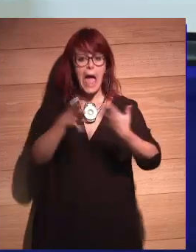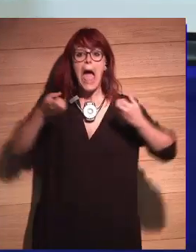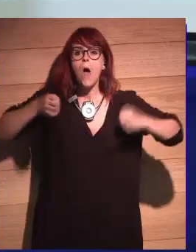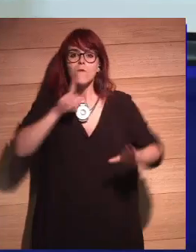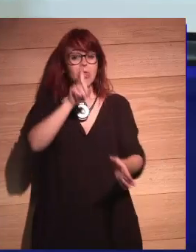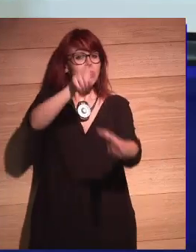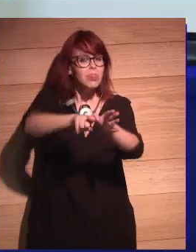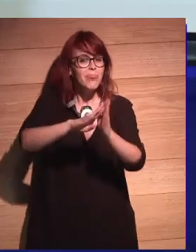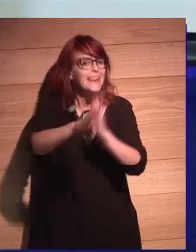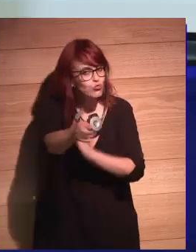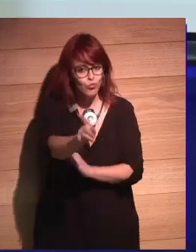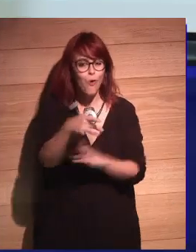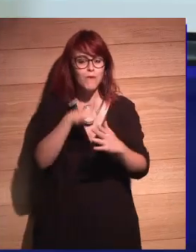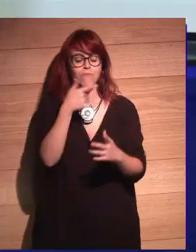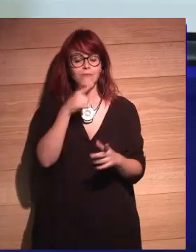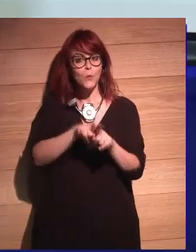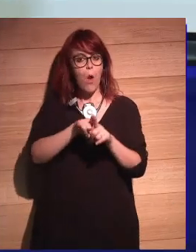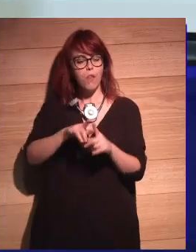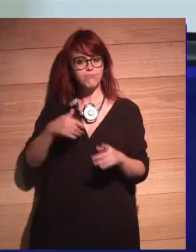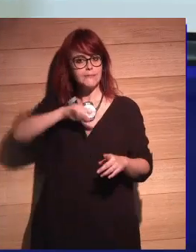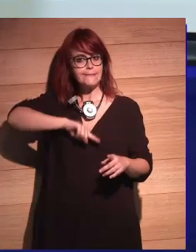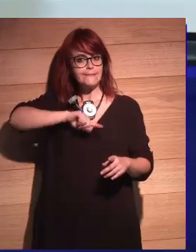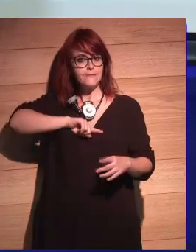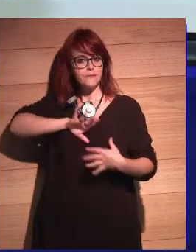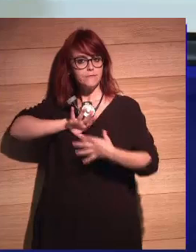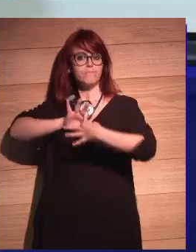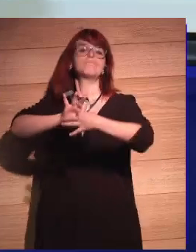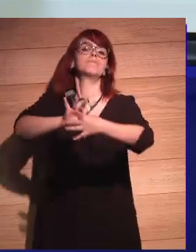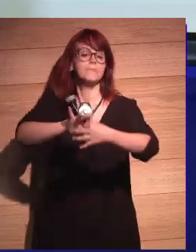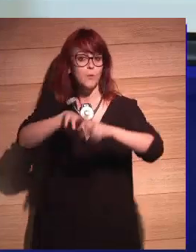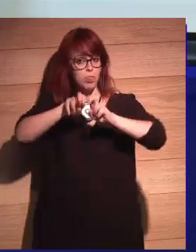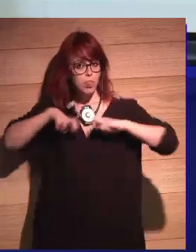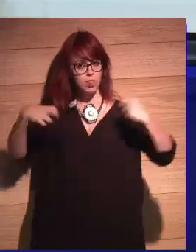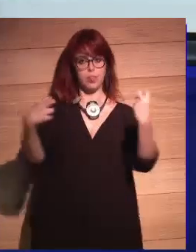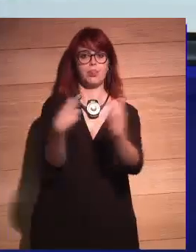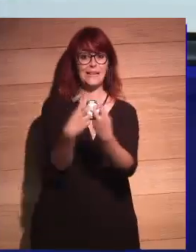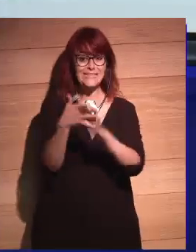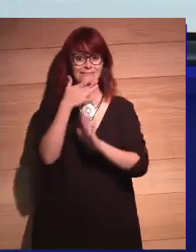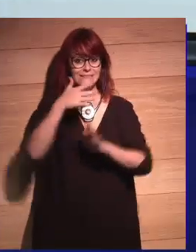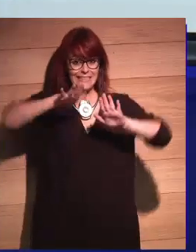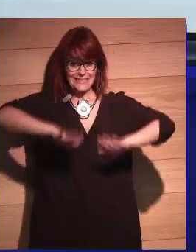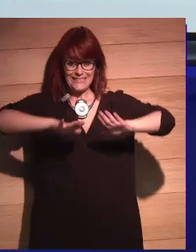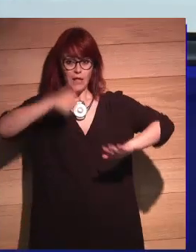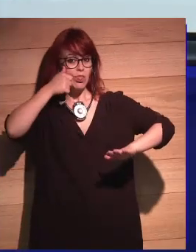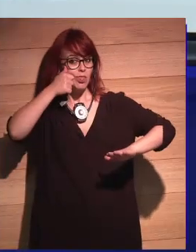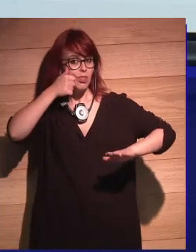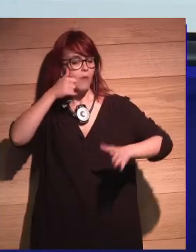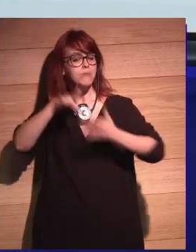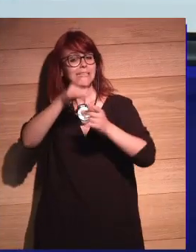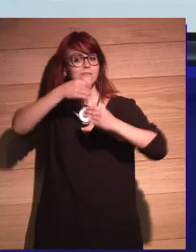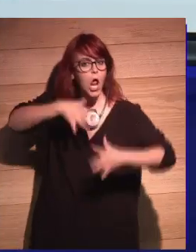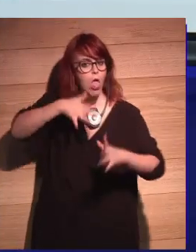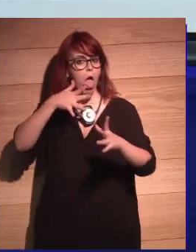it. You are actually, just the fact you're there affects the story, and they're adapting it in real